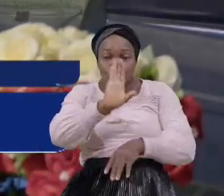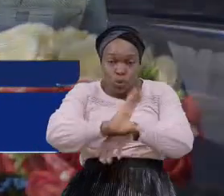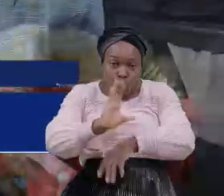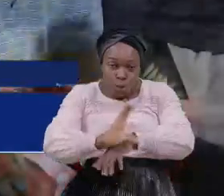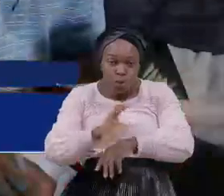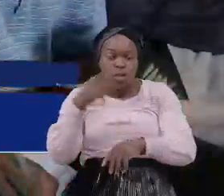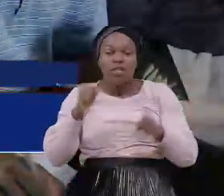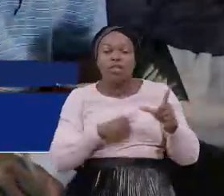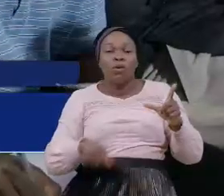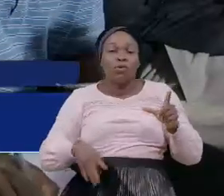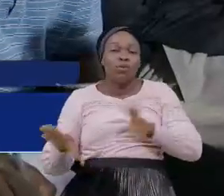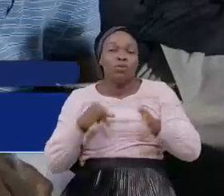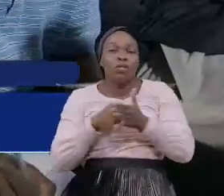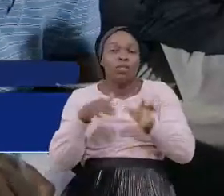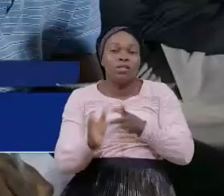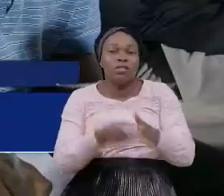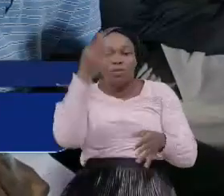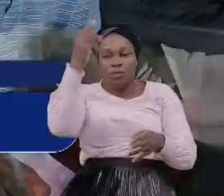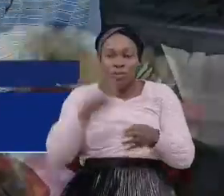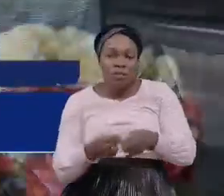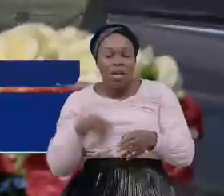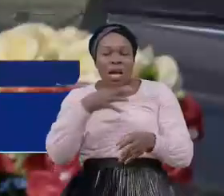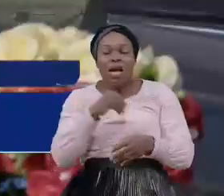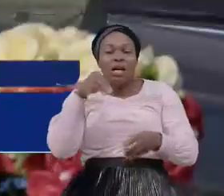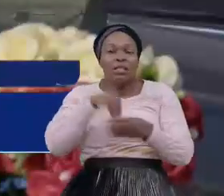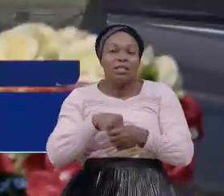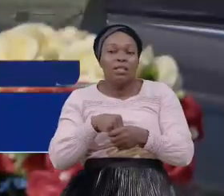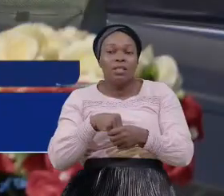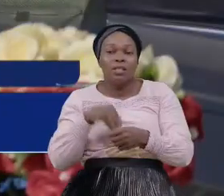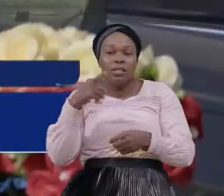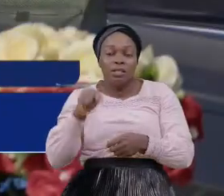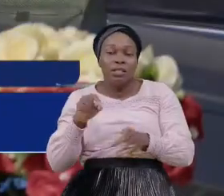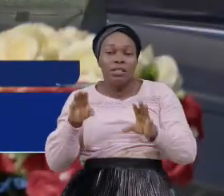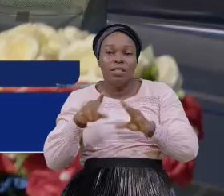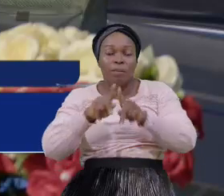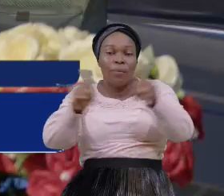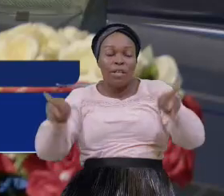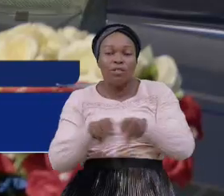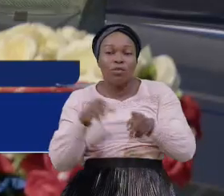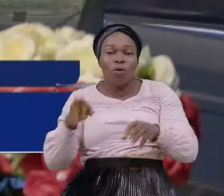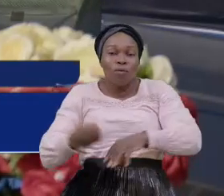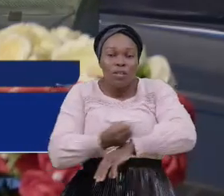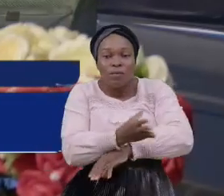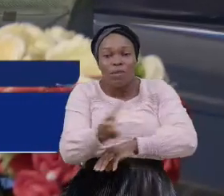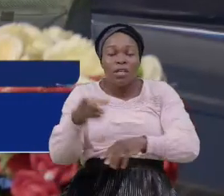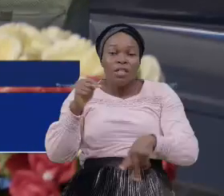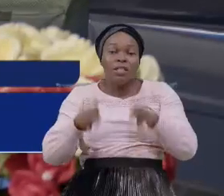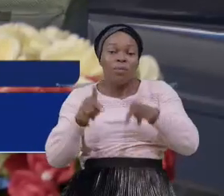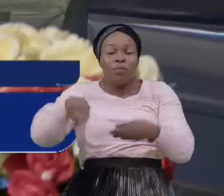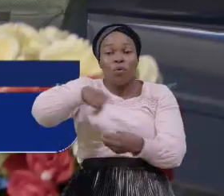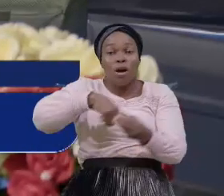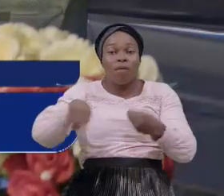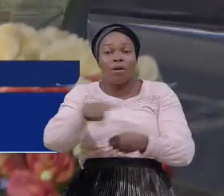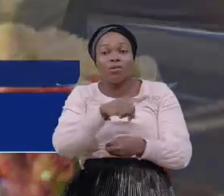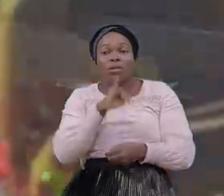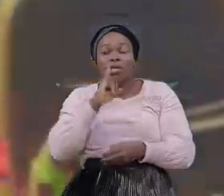it. And in your circle of influence, the people around you, it's like you're making an